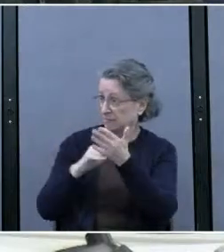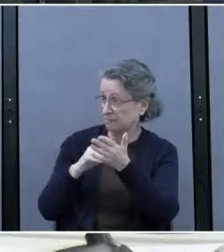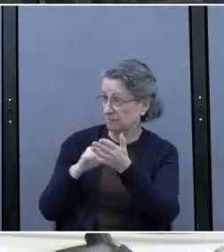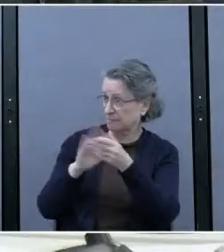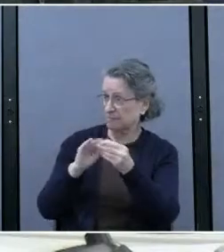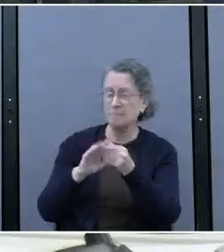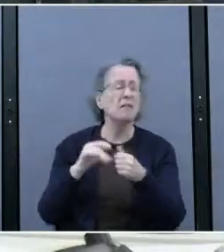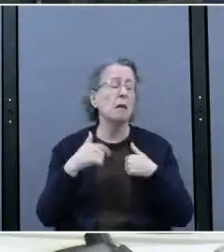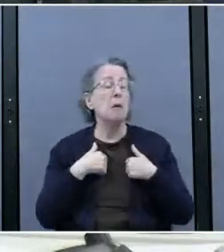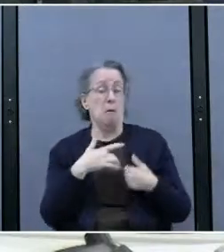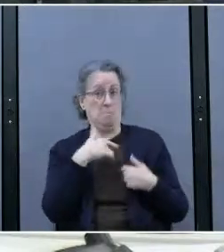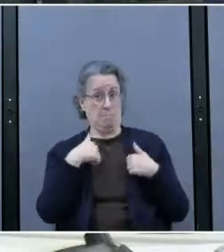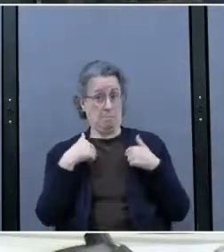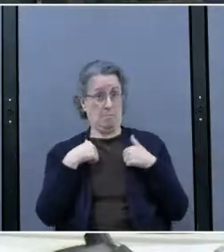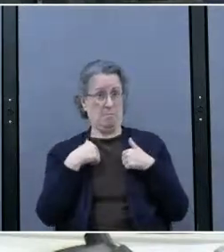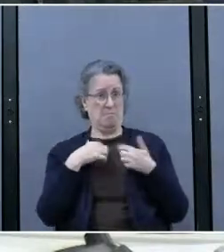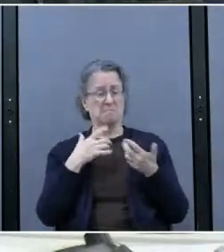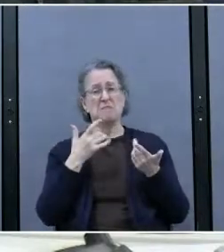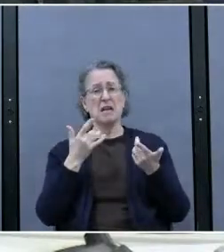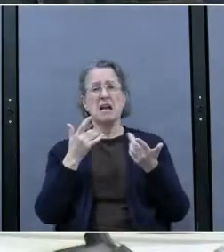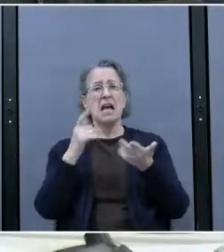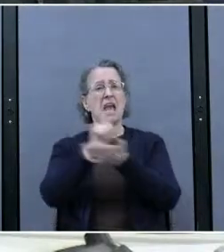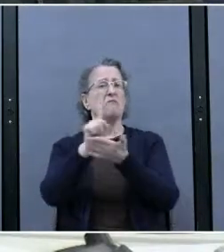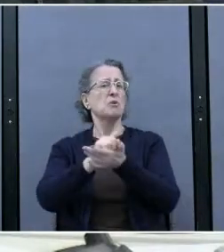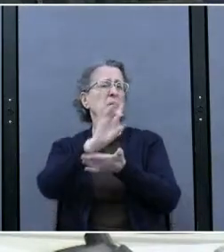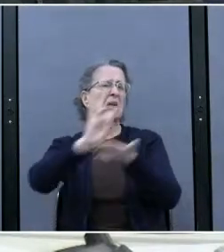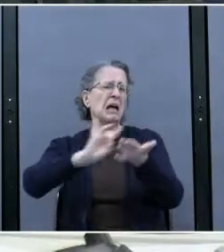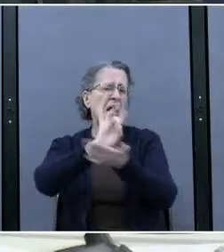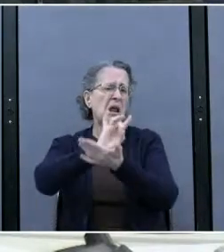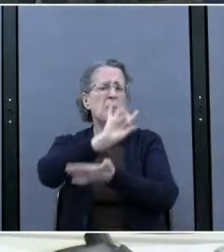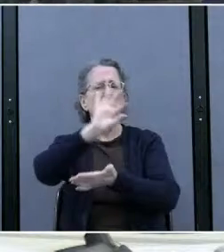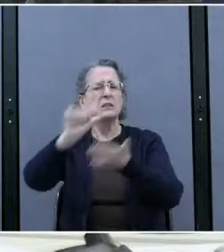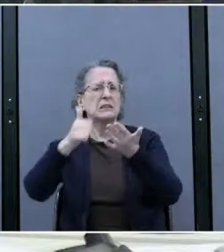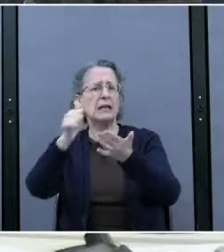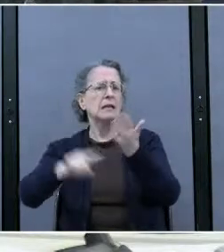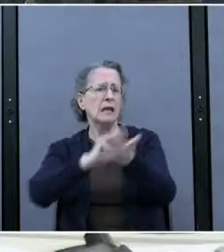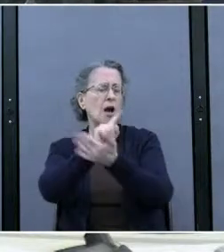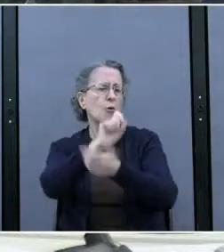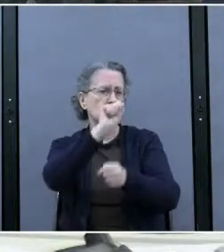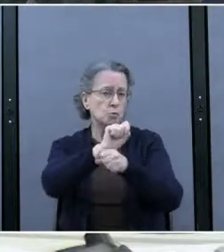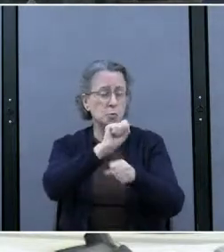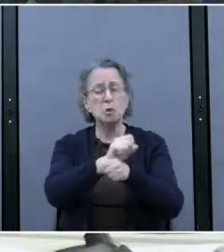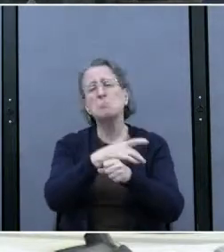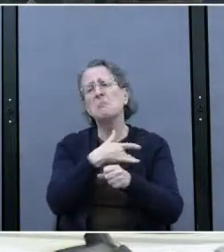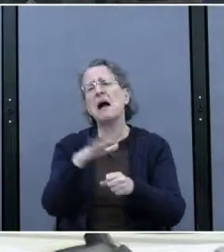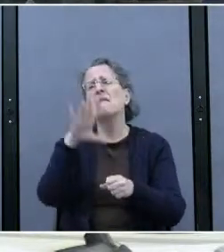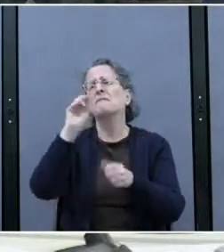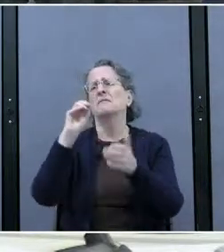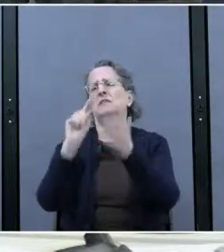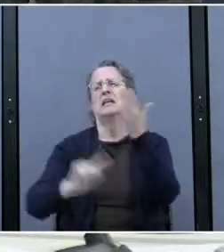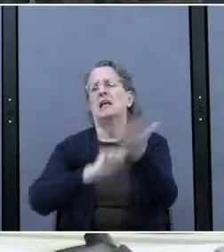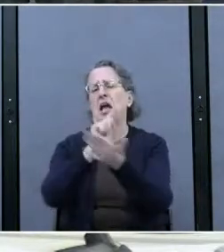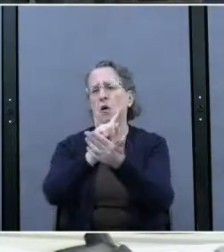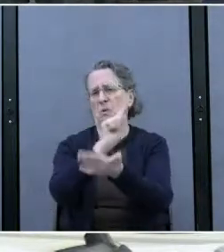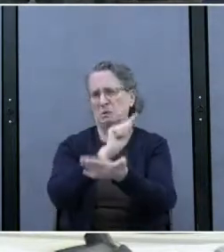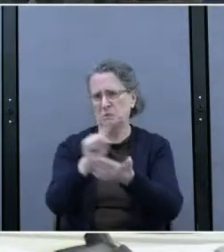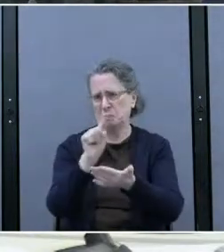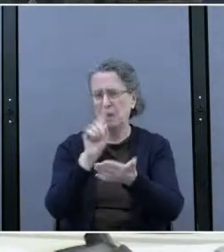I probably spend about 8 to 10 hours a week, and there's about 50 weeks a year, so that's